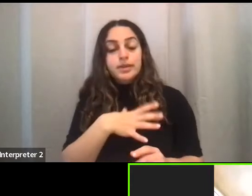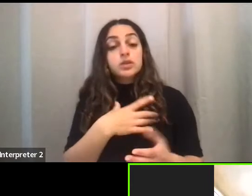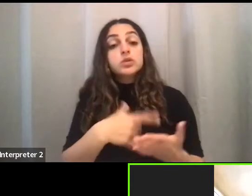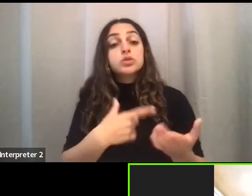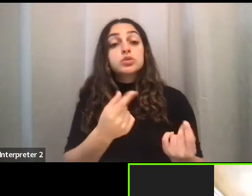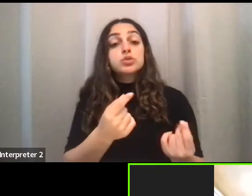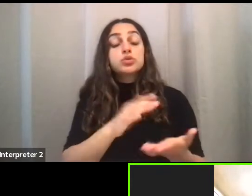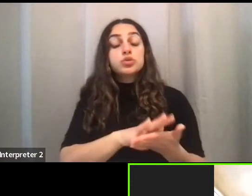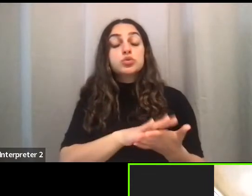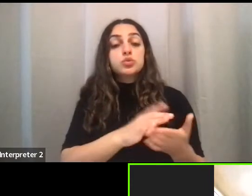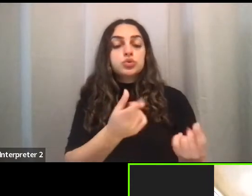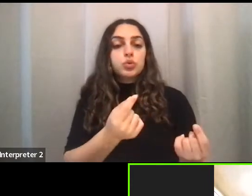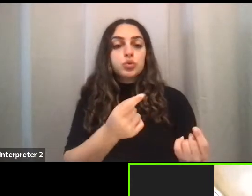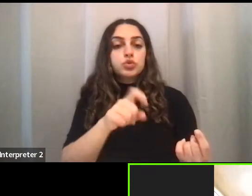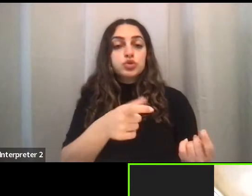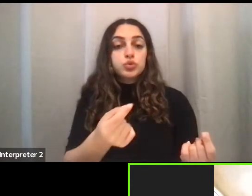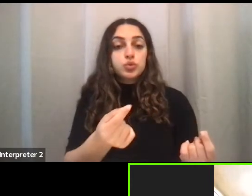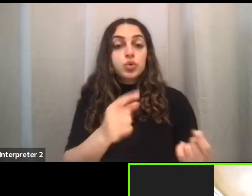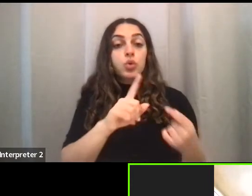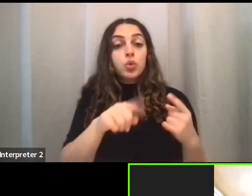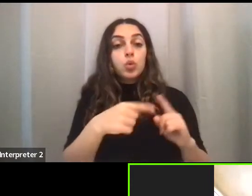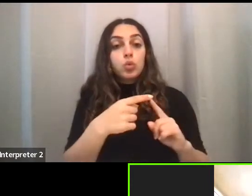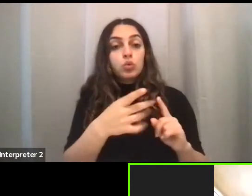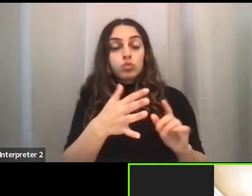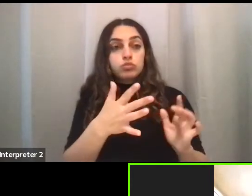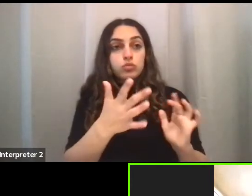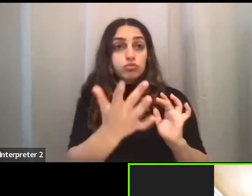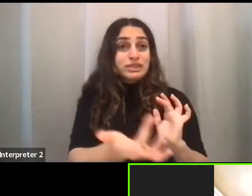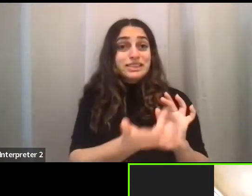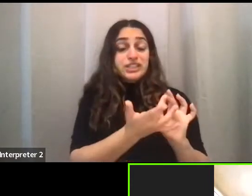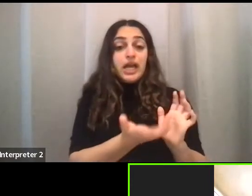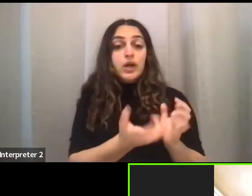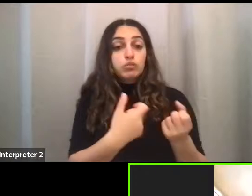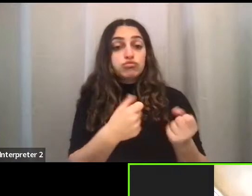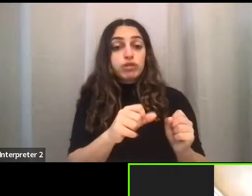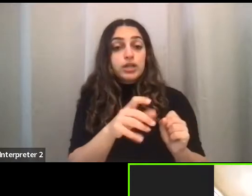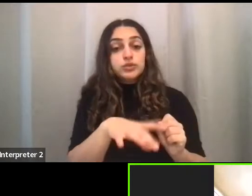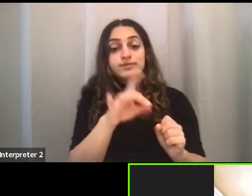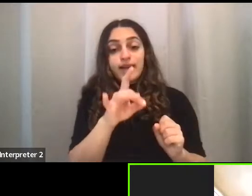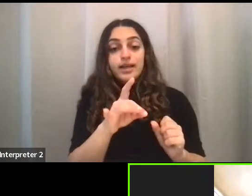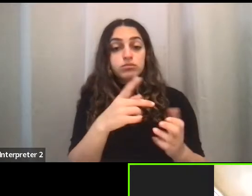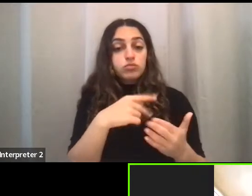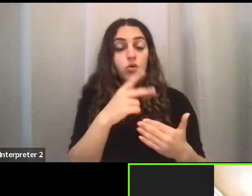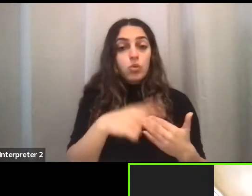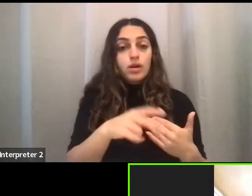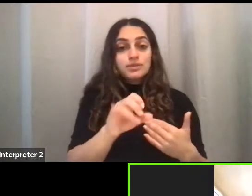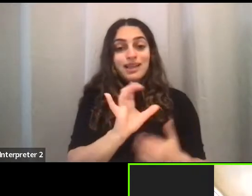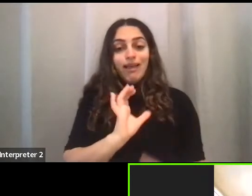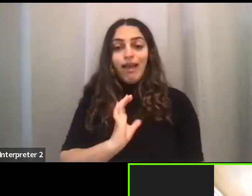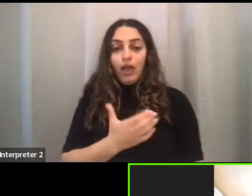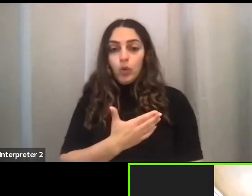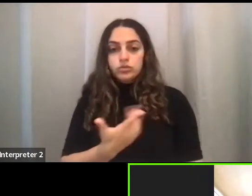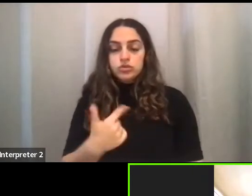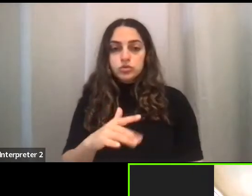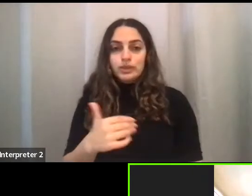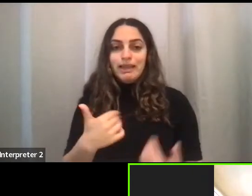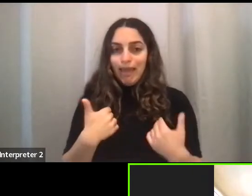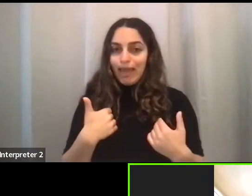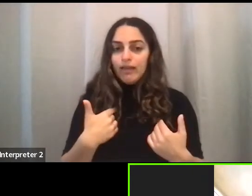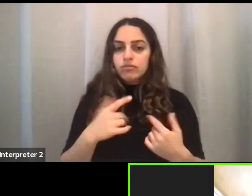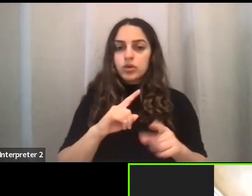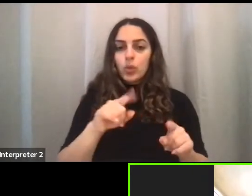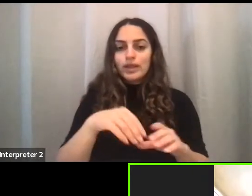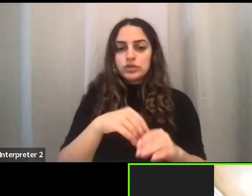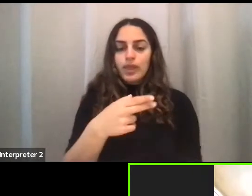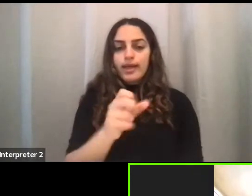is once we present it out there or reach out and try to find out find programs like ours which we have been going into the high